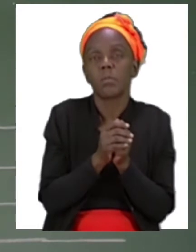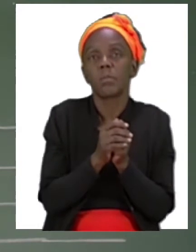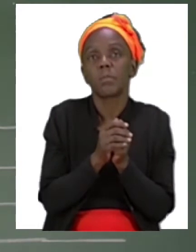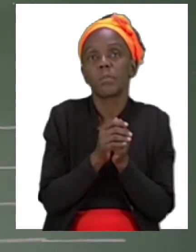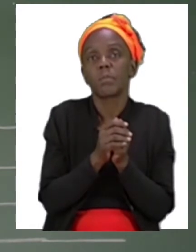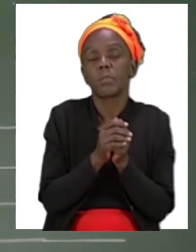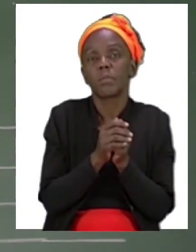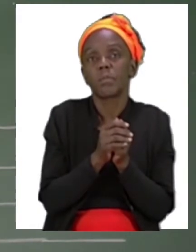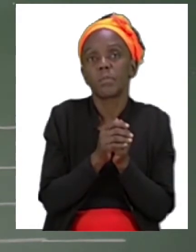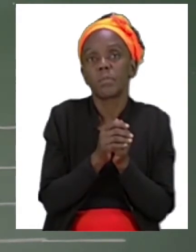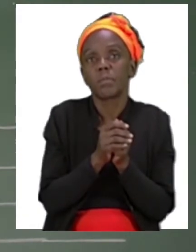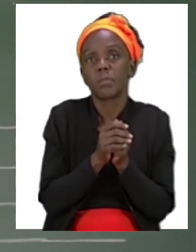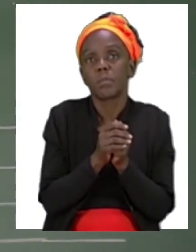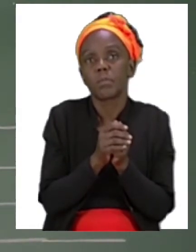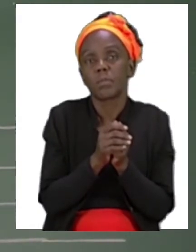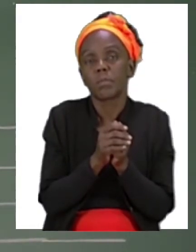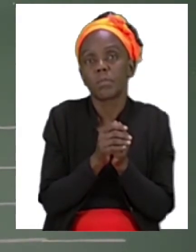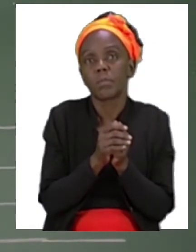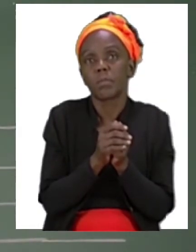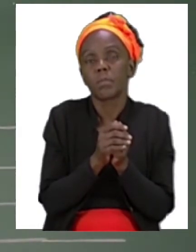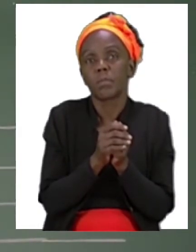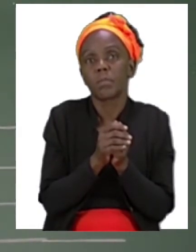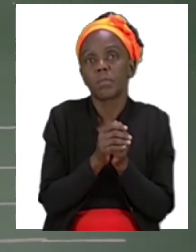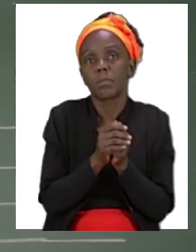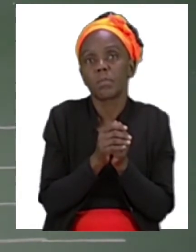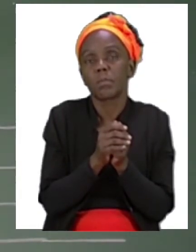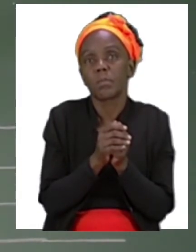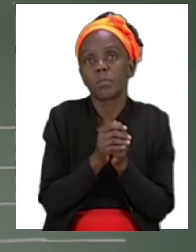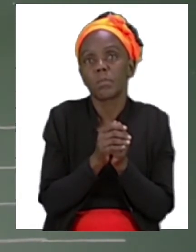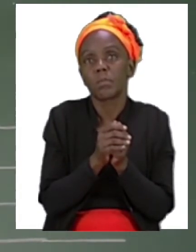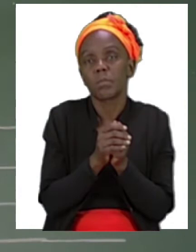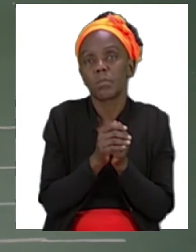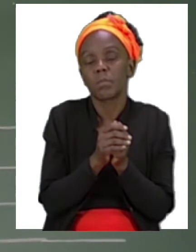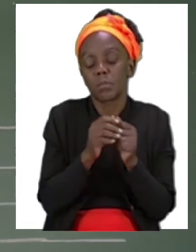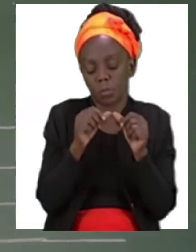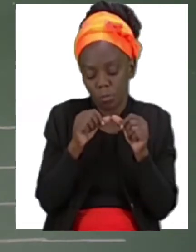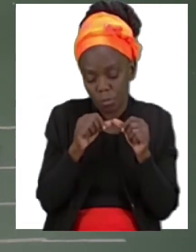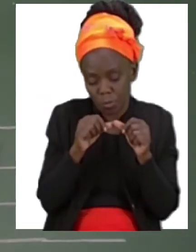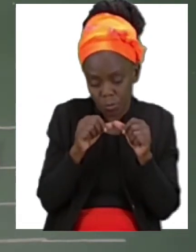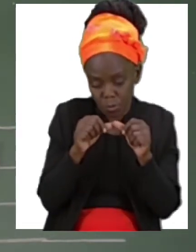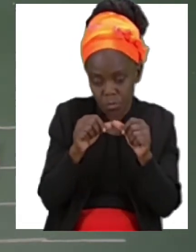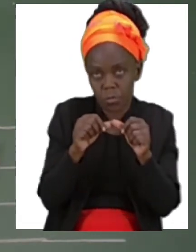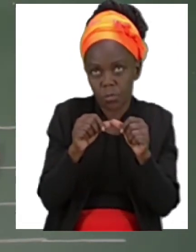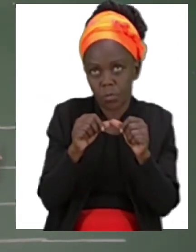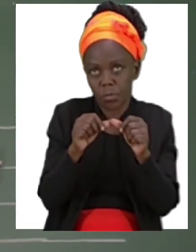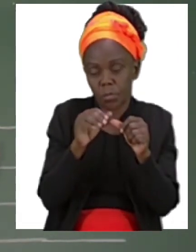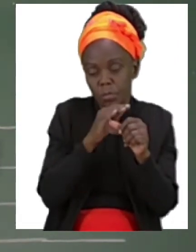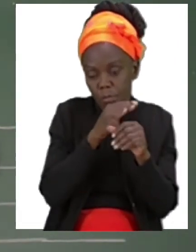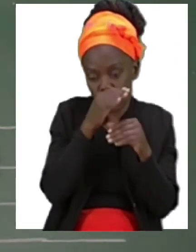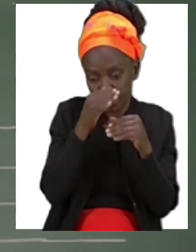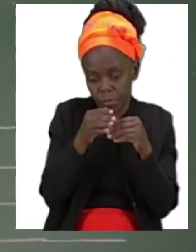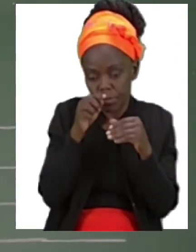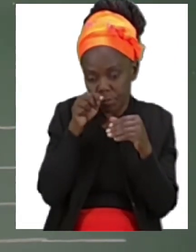girls, we are trying to write a creative story. So we are going to continue after